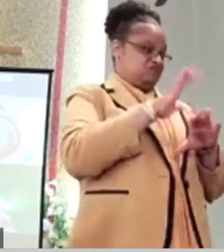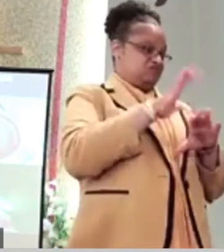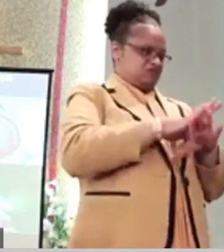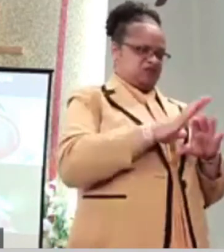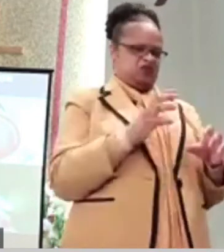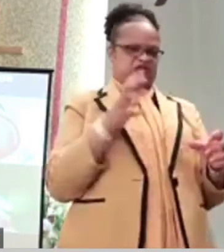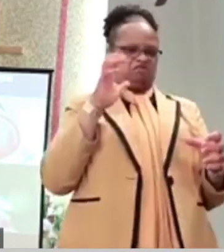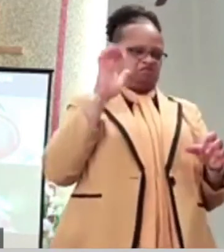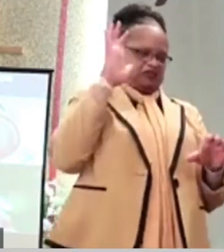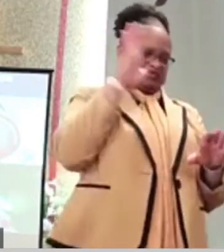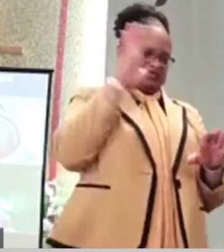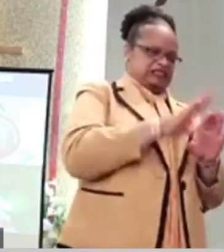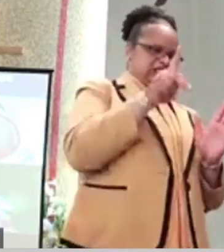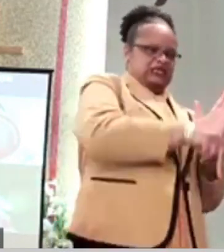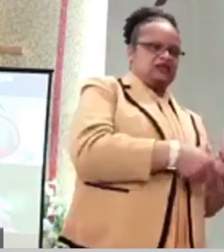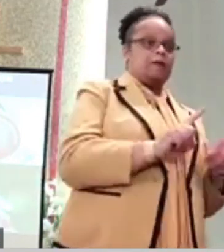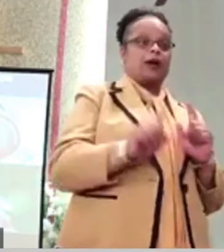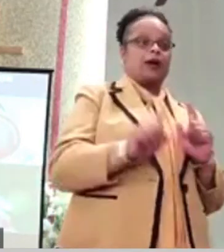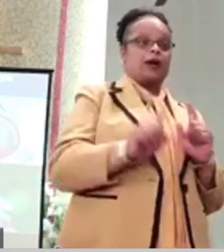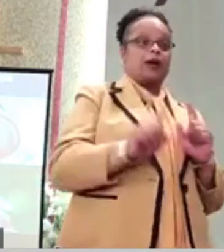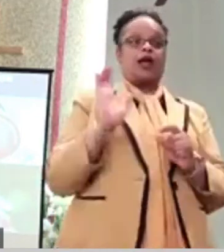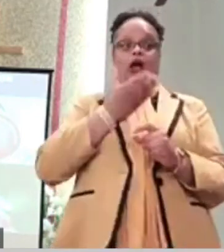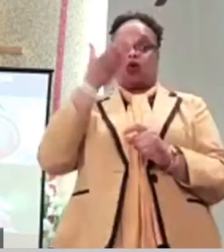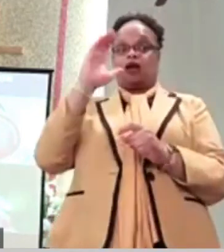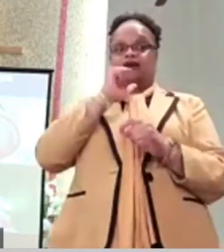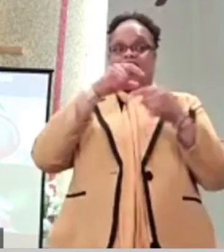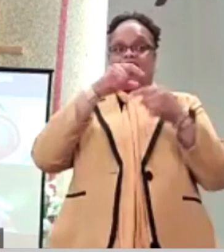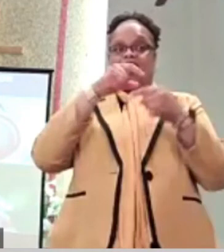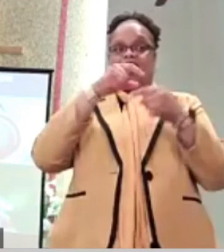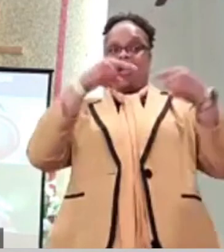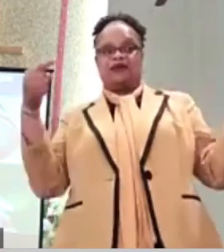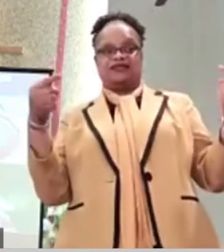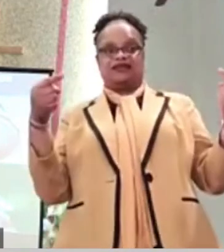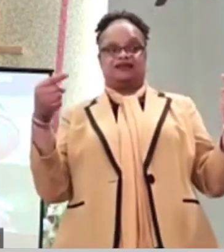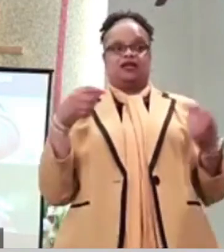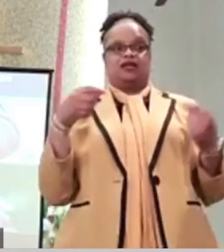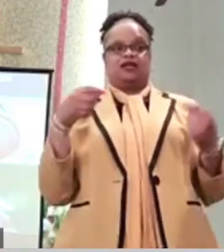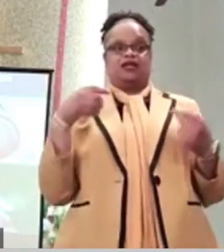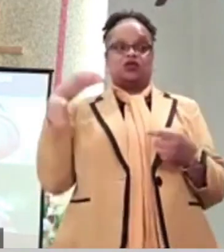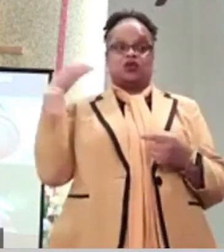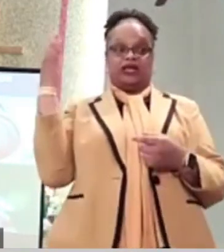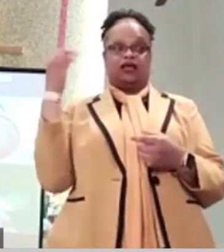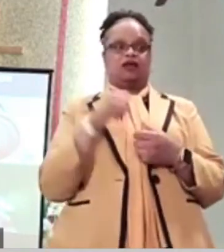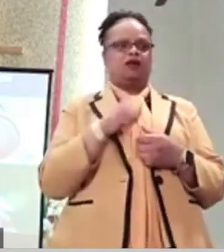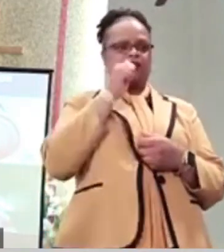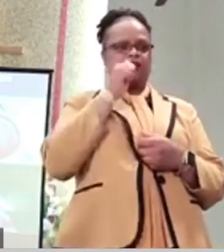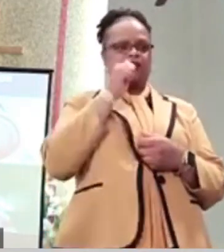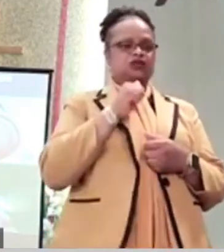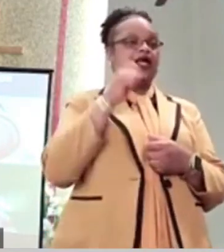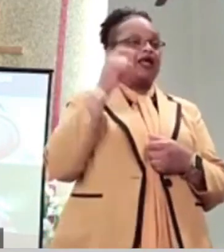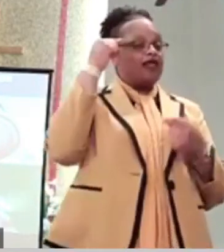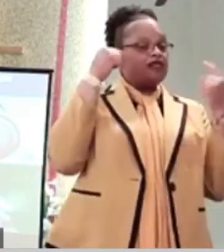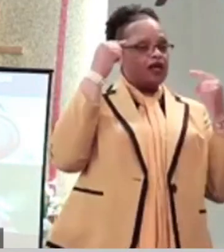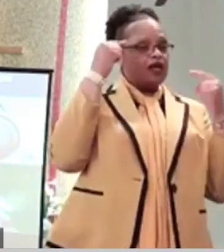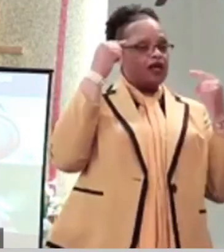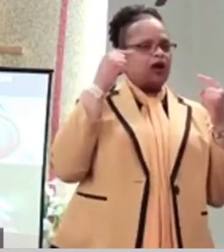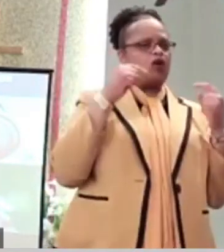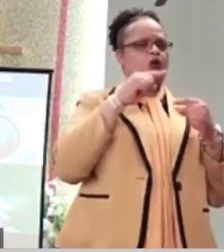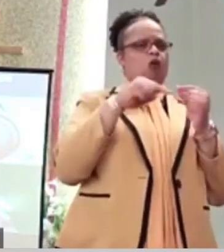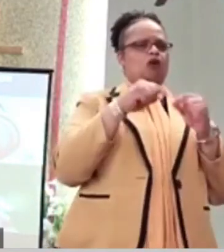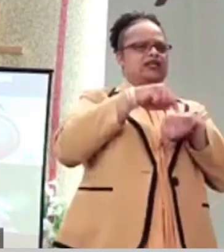on our body. But our God is the complete opposite of us. Think of all the times while